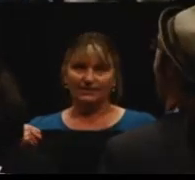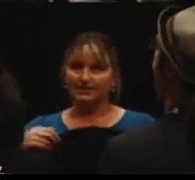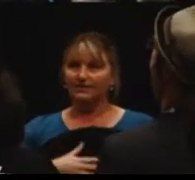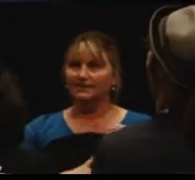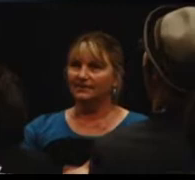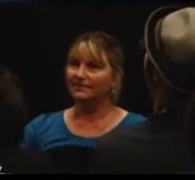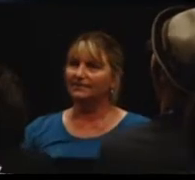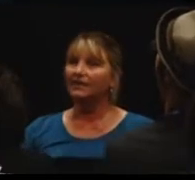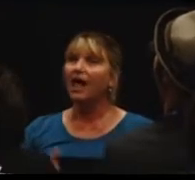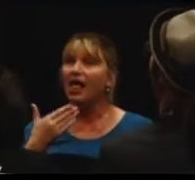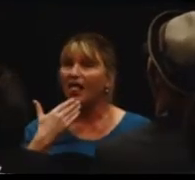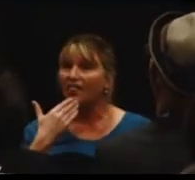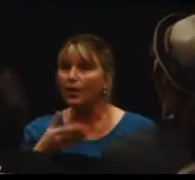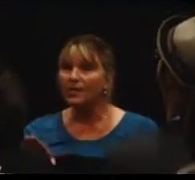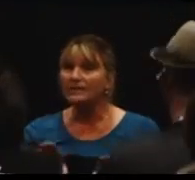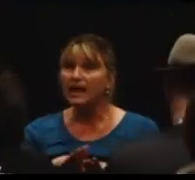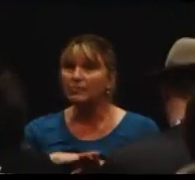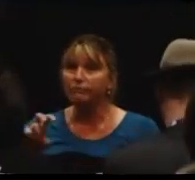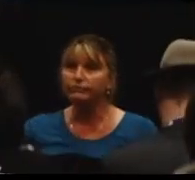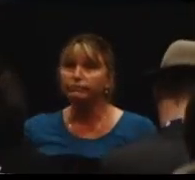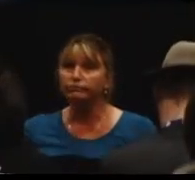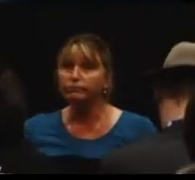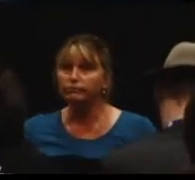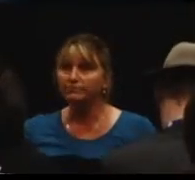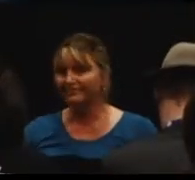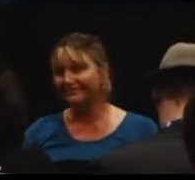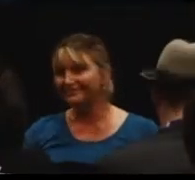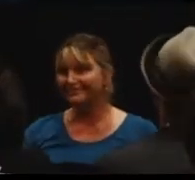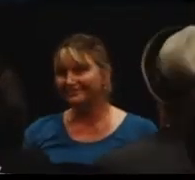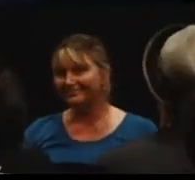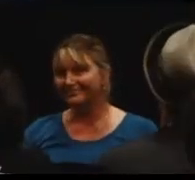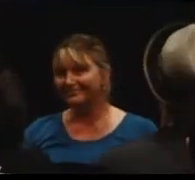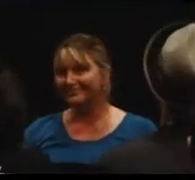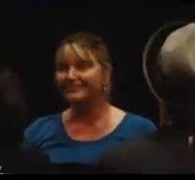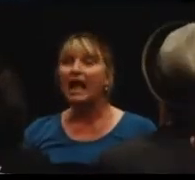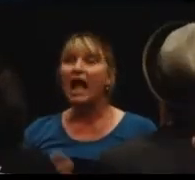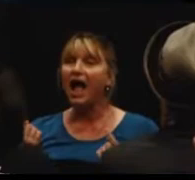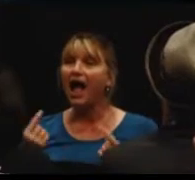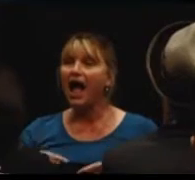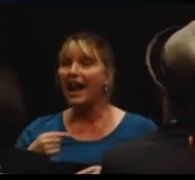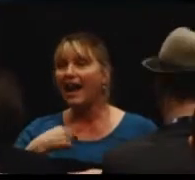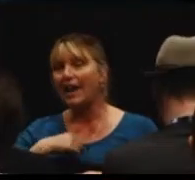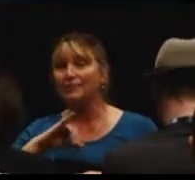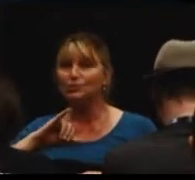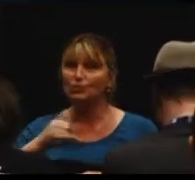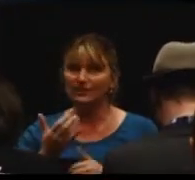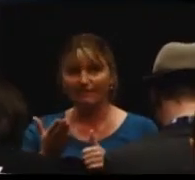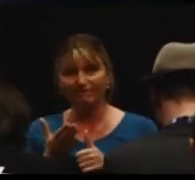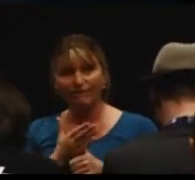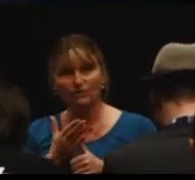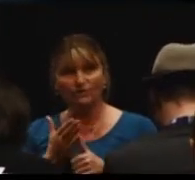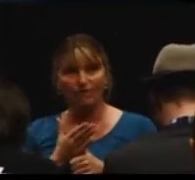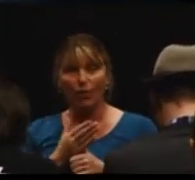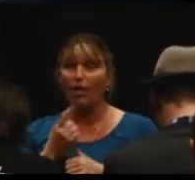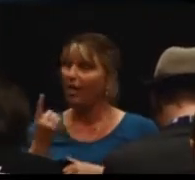Thank you, and while the panellists are coming up to the stage, let me just, first of all, this is